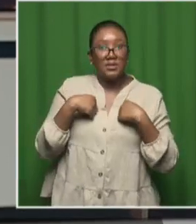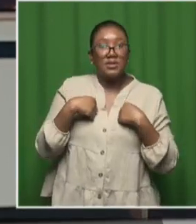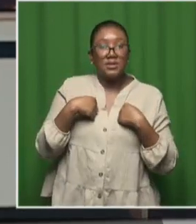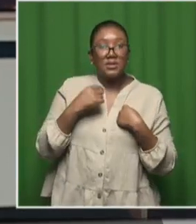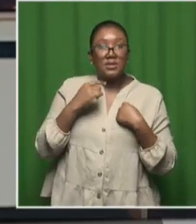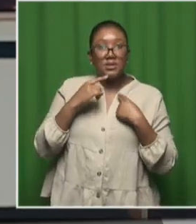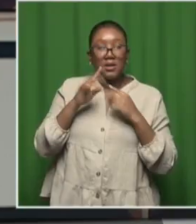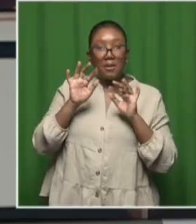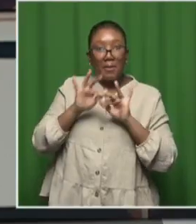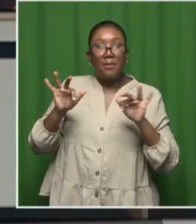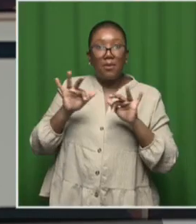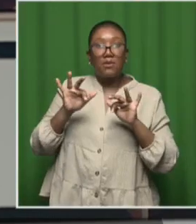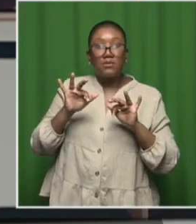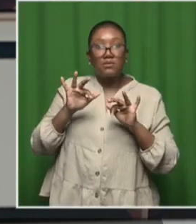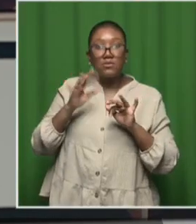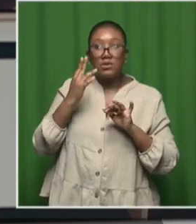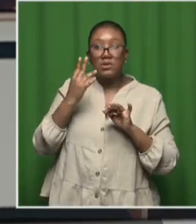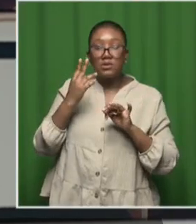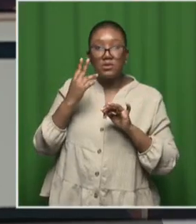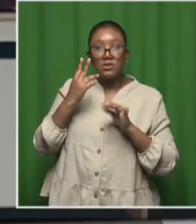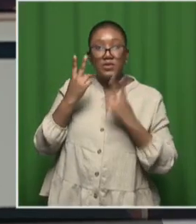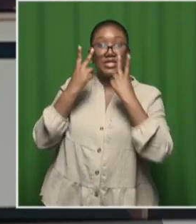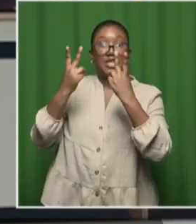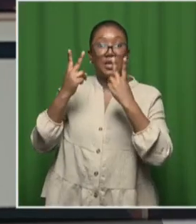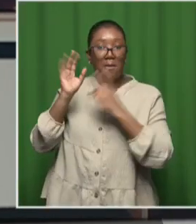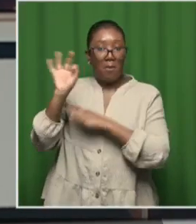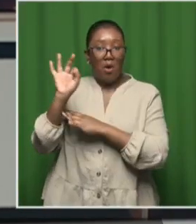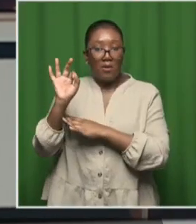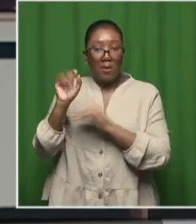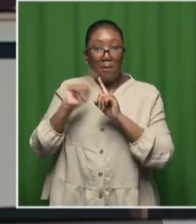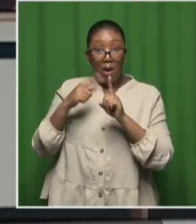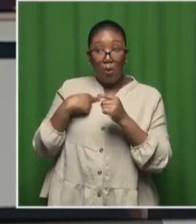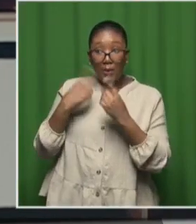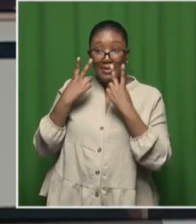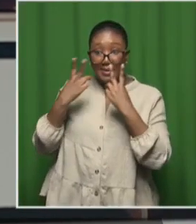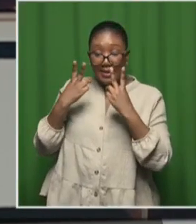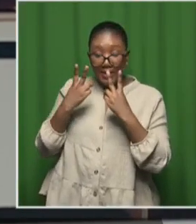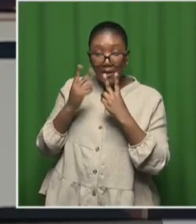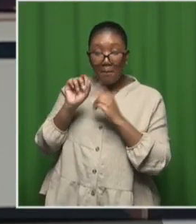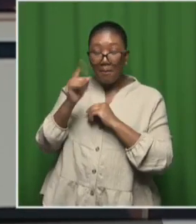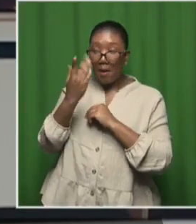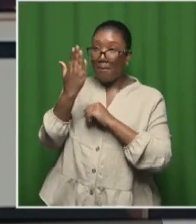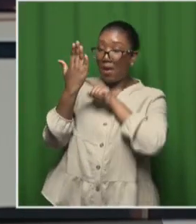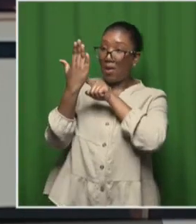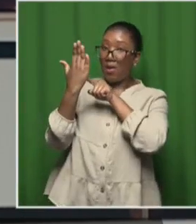people, not seeing at what we are looking at.